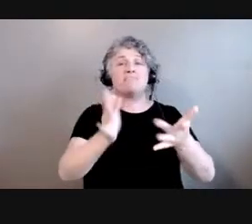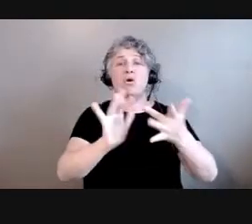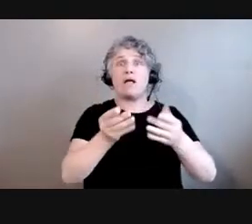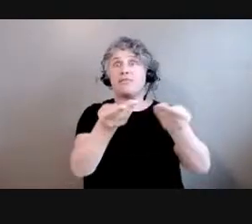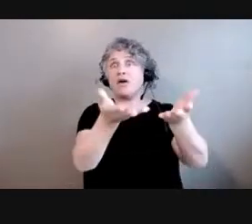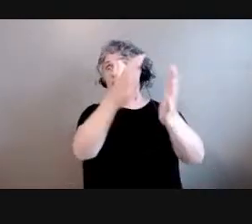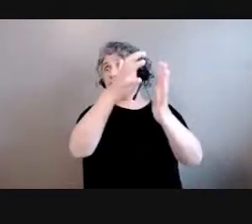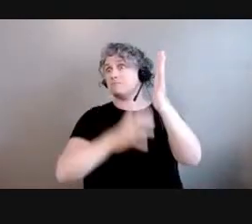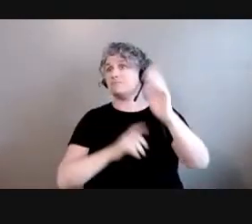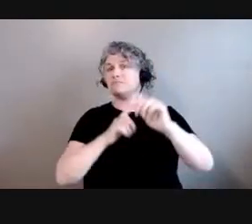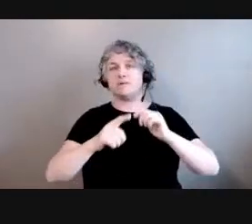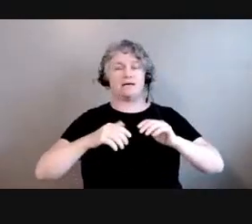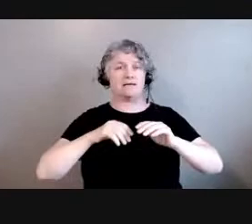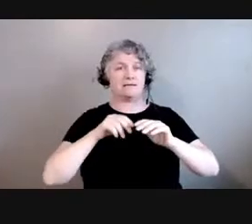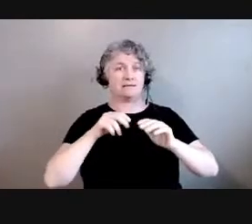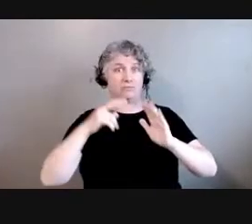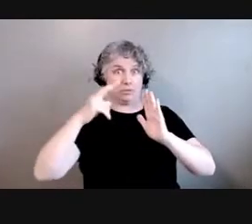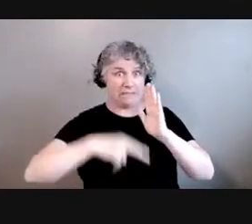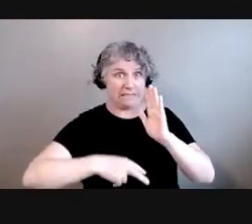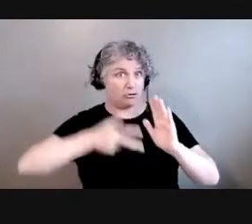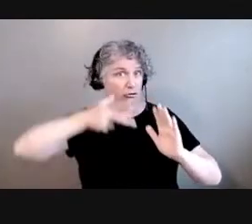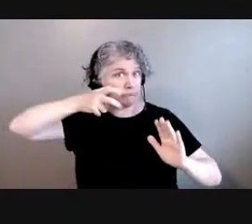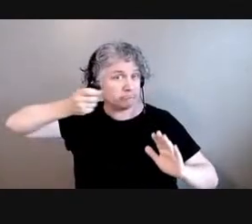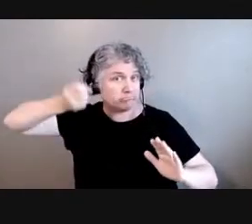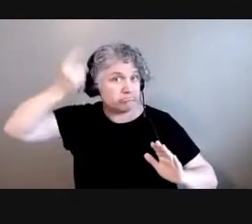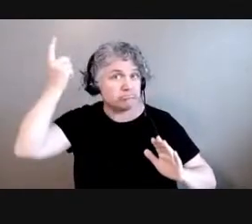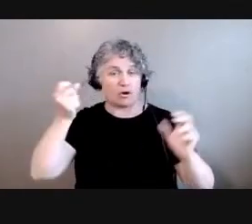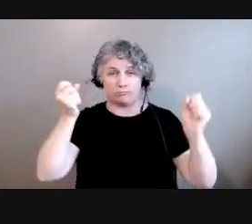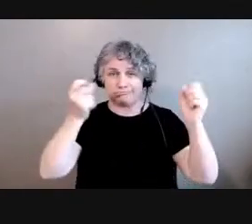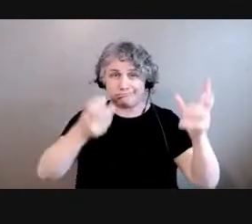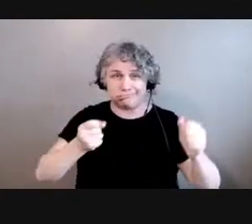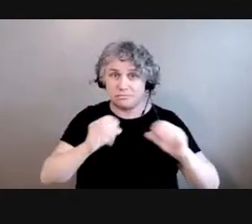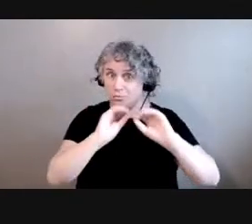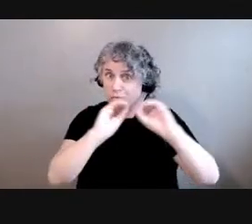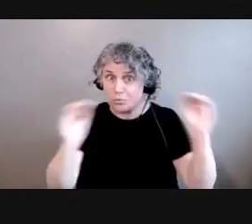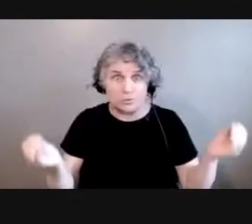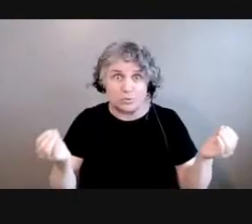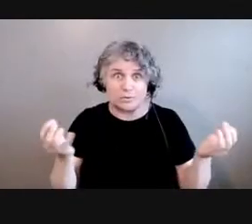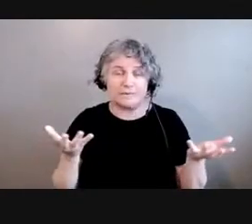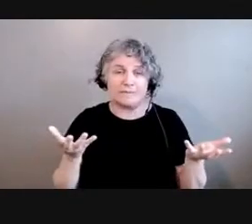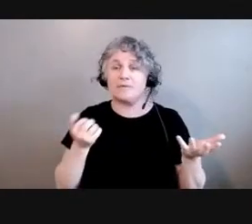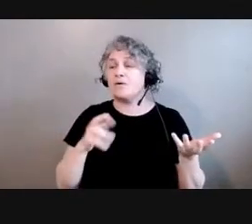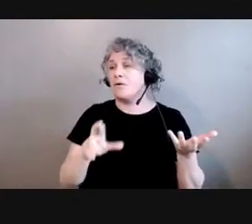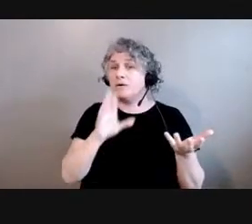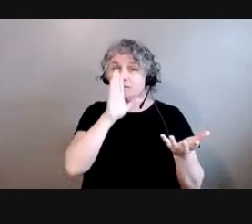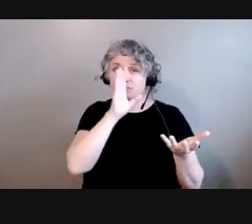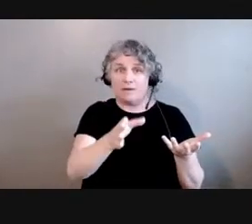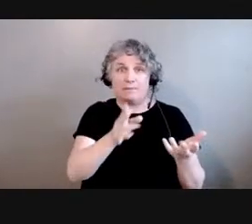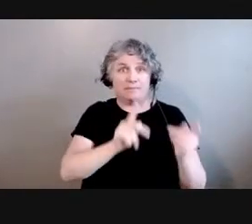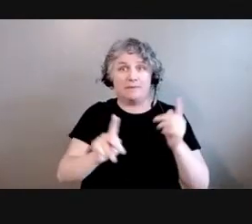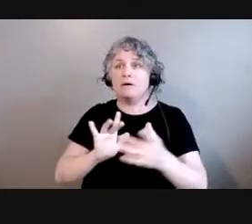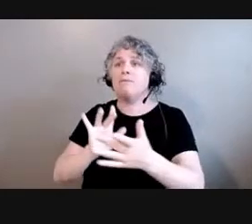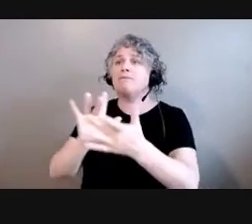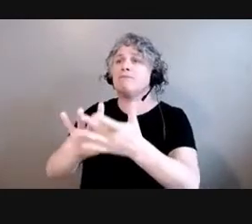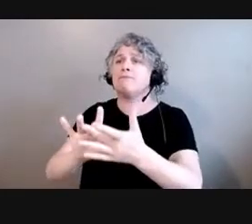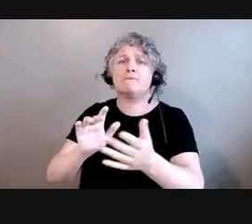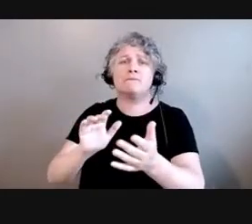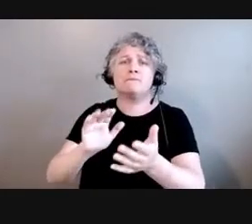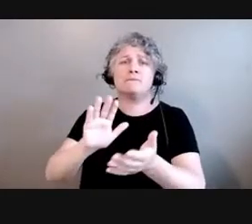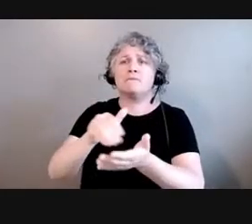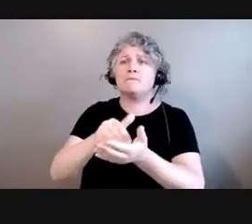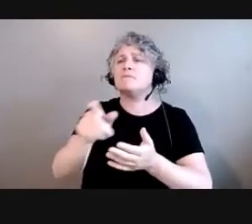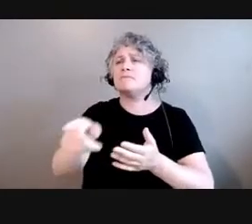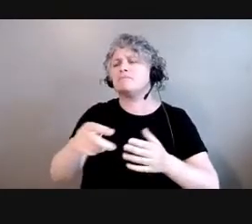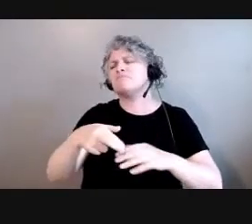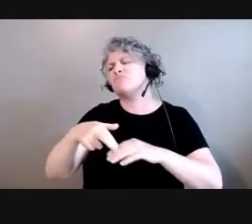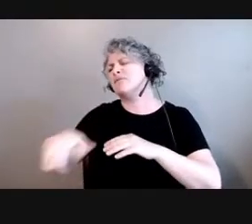formats or in difficult to find parts of the website. Or we can direct people who call our contact centers in search of this information to the